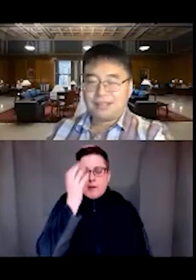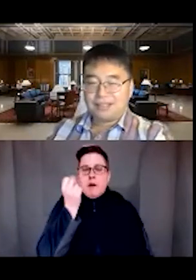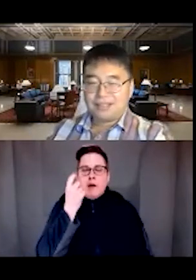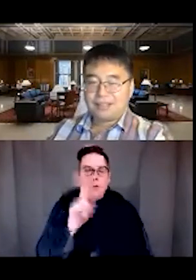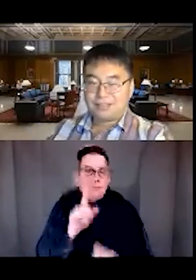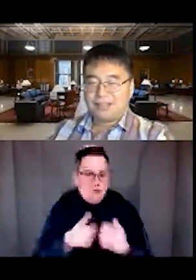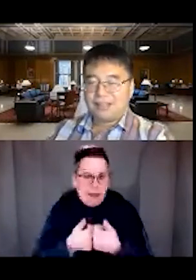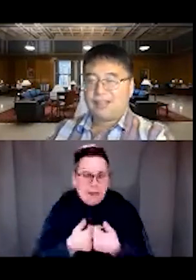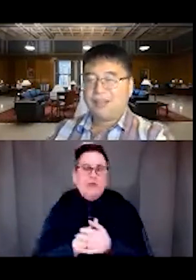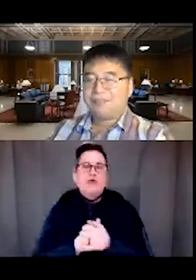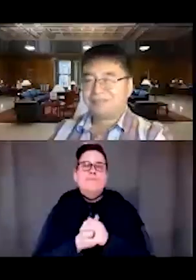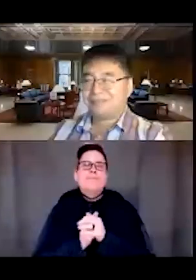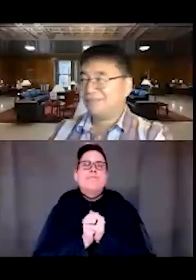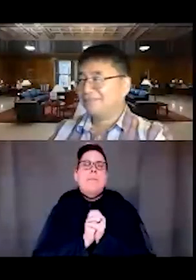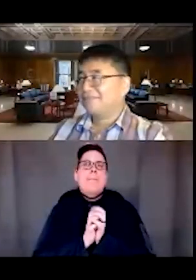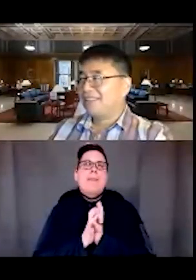is that it's a pretty